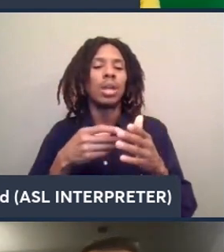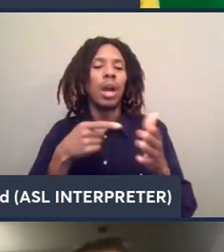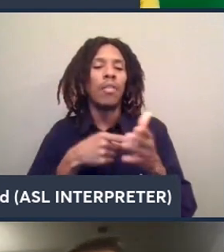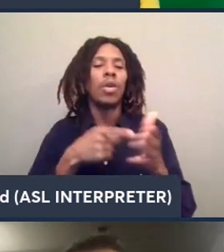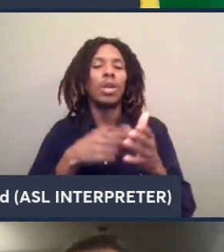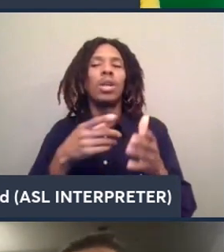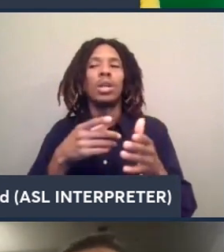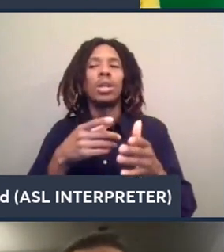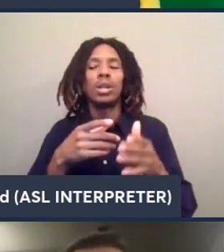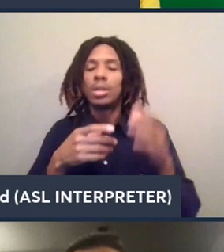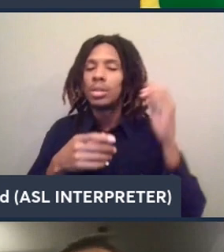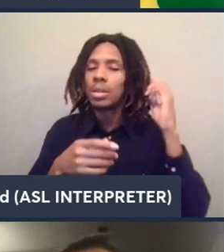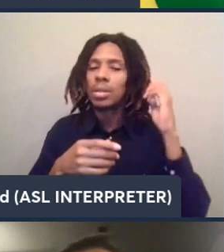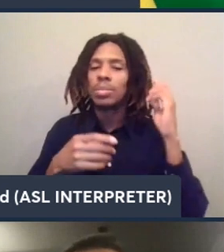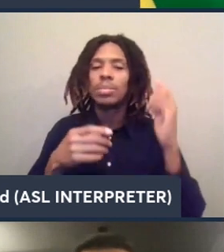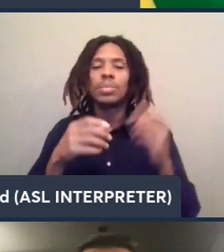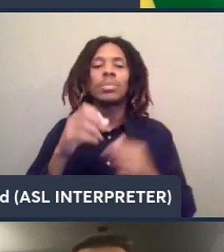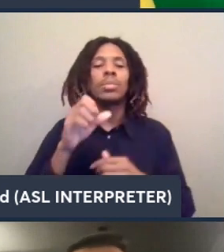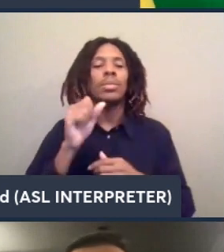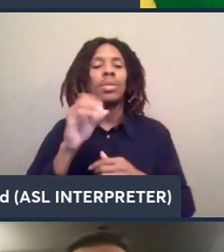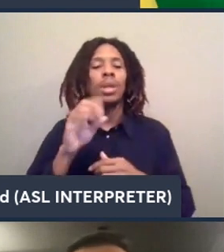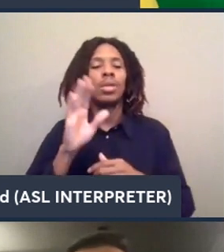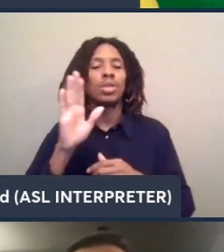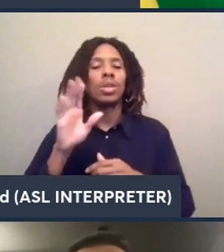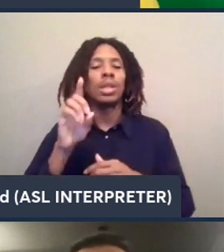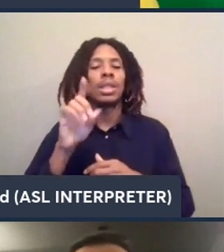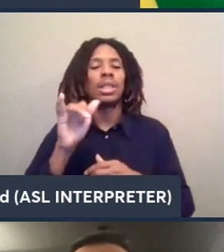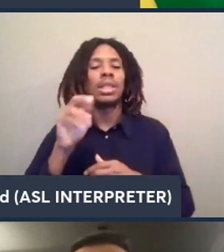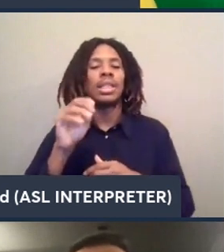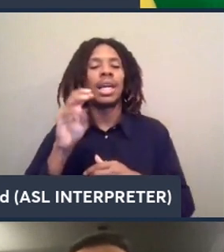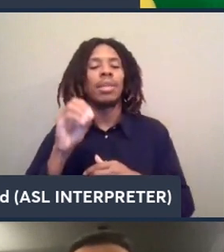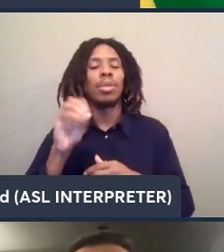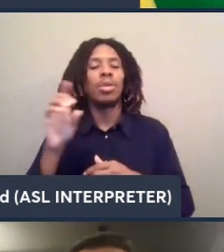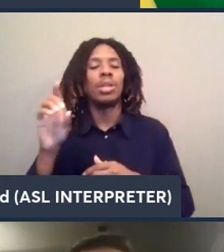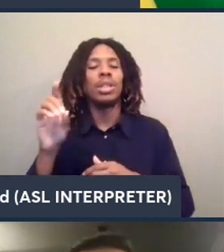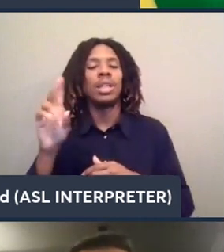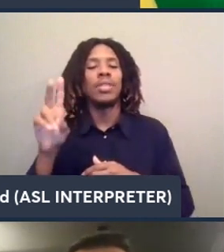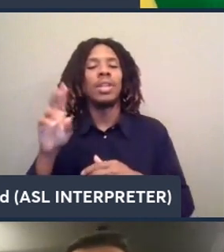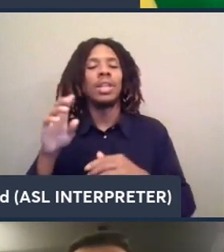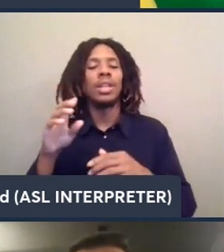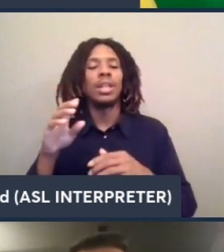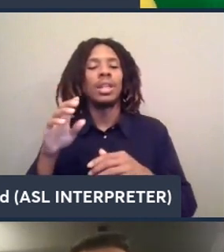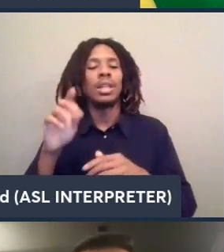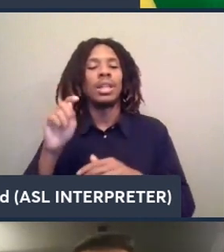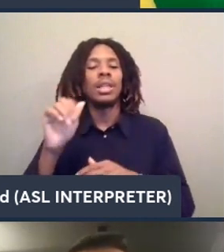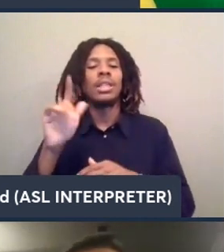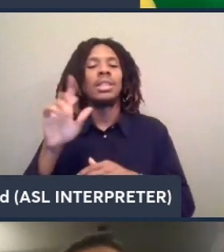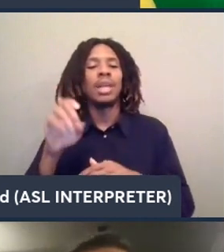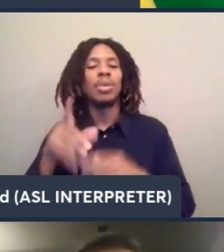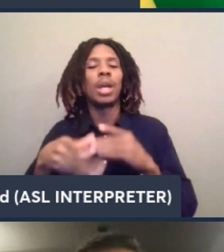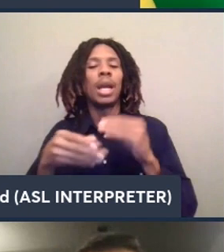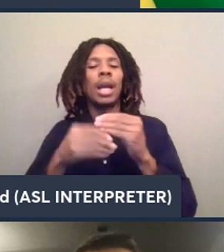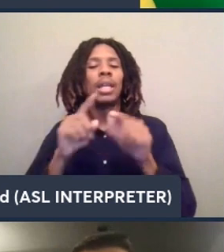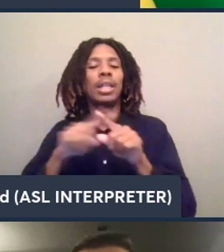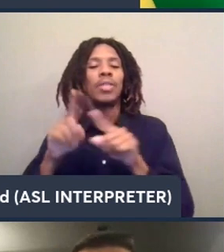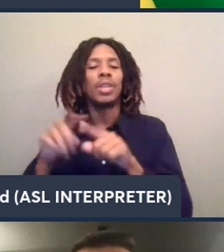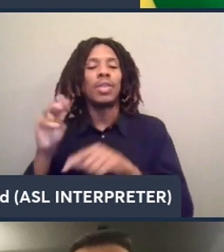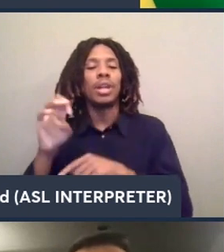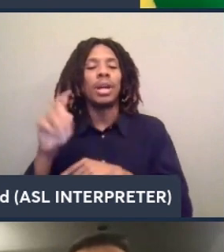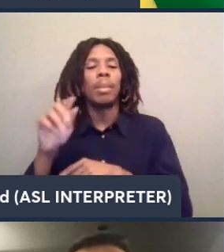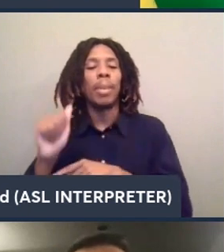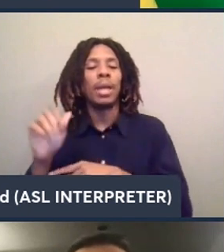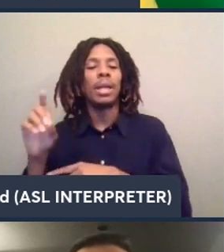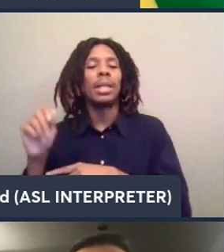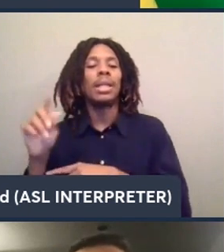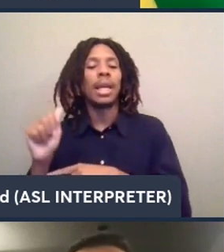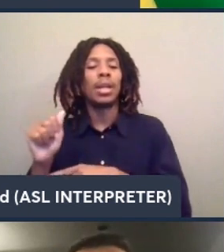in your asset manager or your DynamoDB table and things like that. When you add different metadata to your objects, when you remove metadata from your objects.